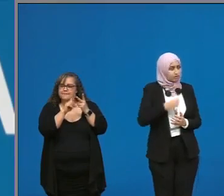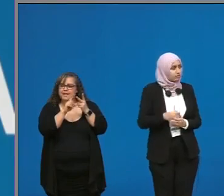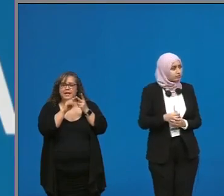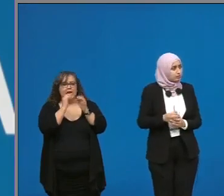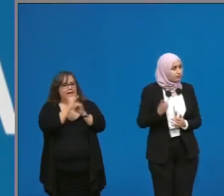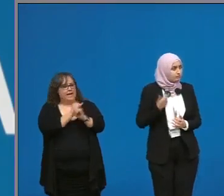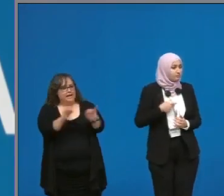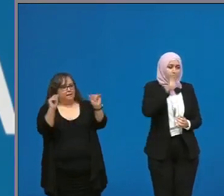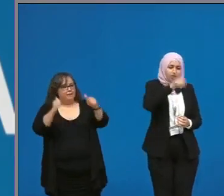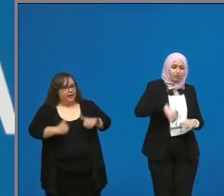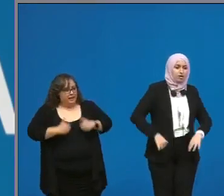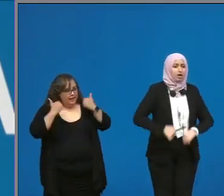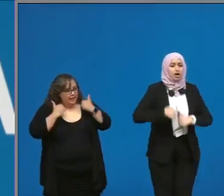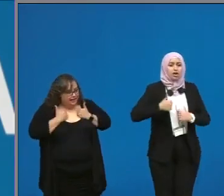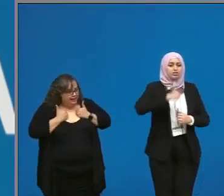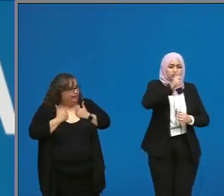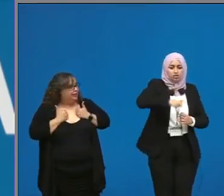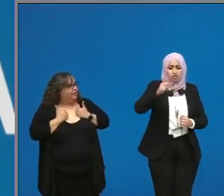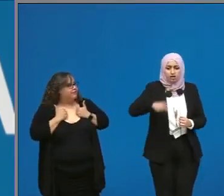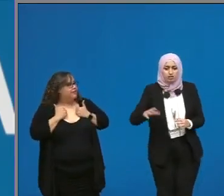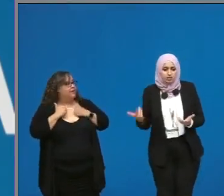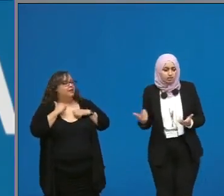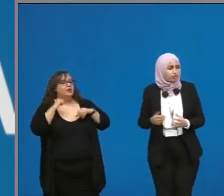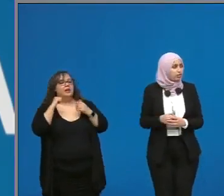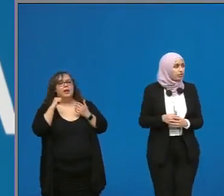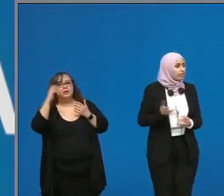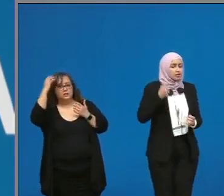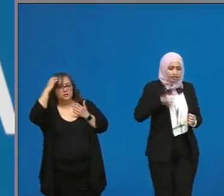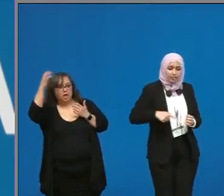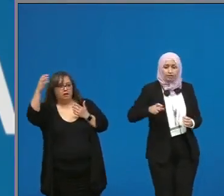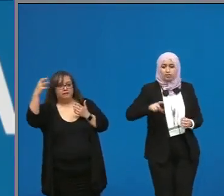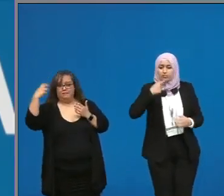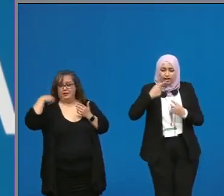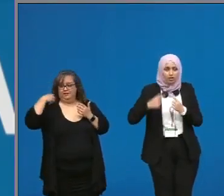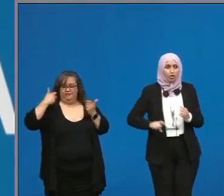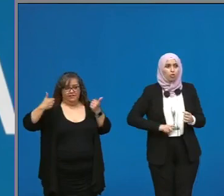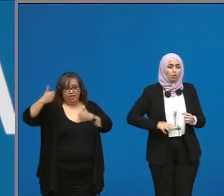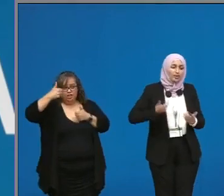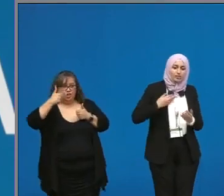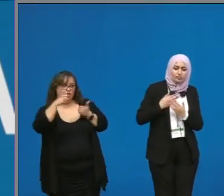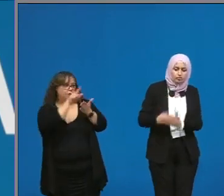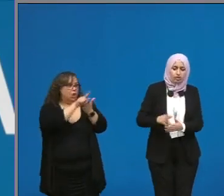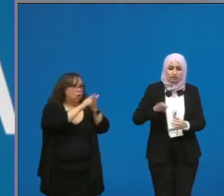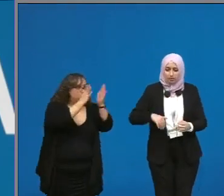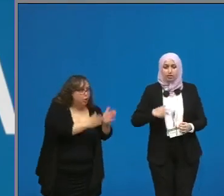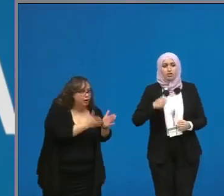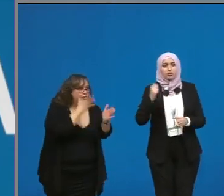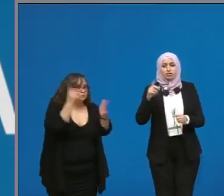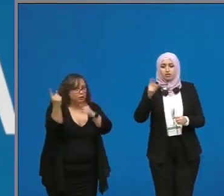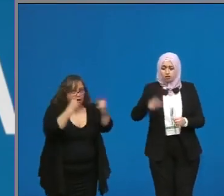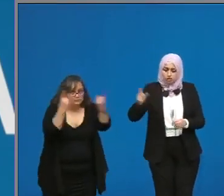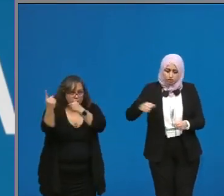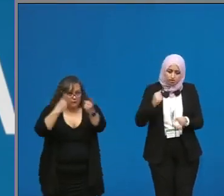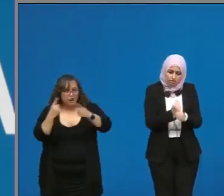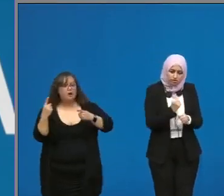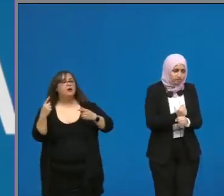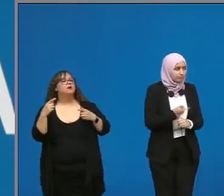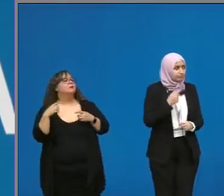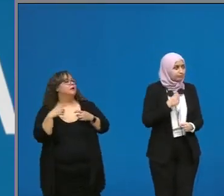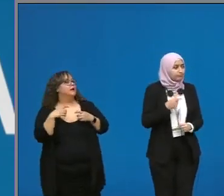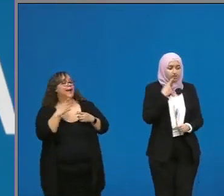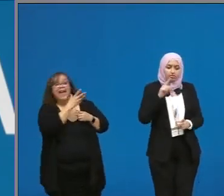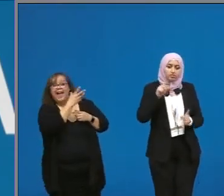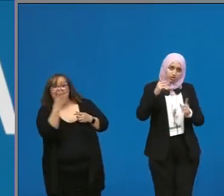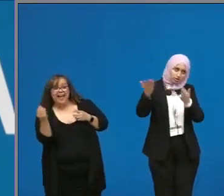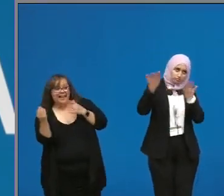independent living, and there are government officials, employers, so it will be very interesting. And on the other hand, we